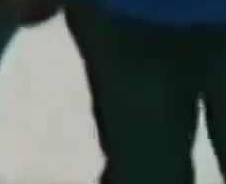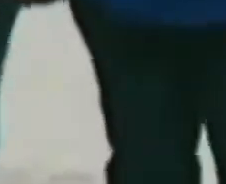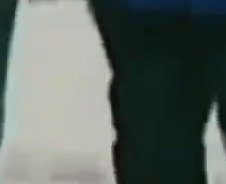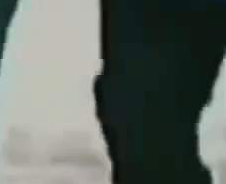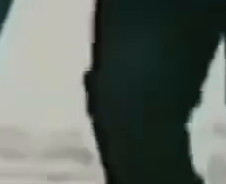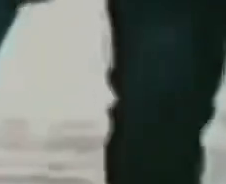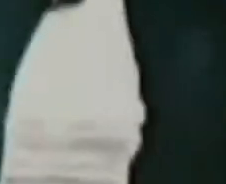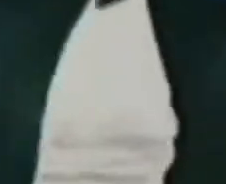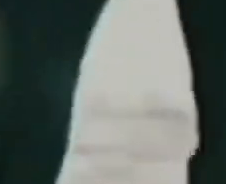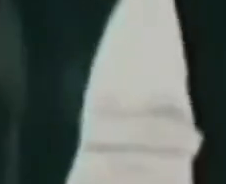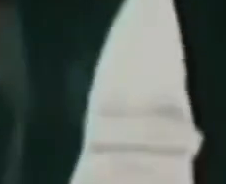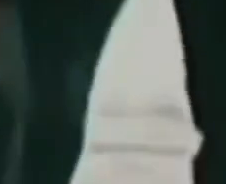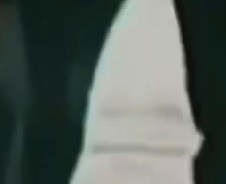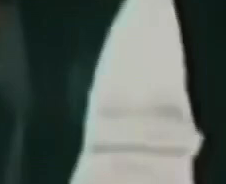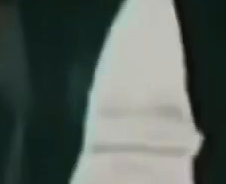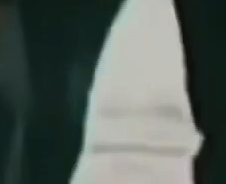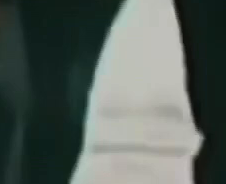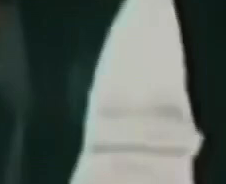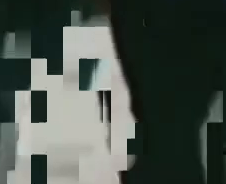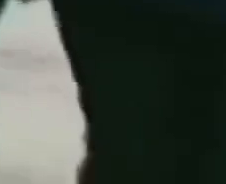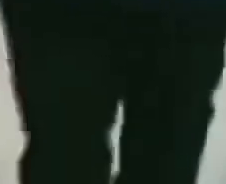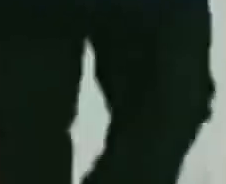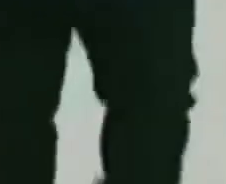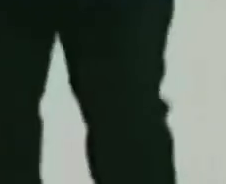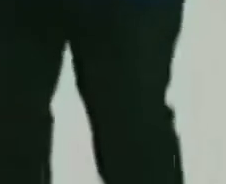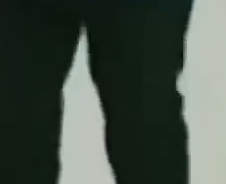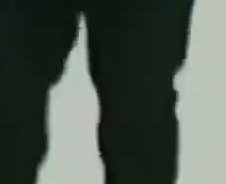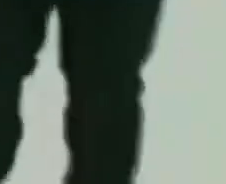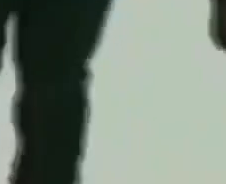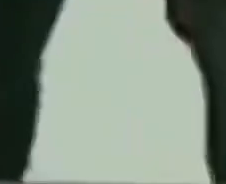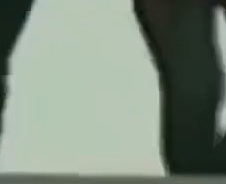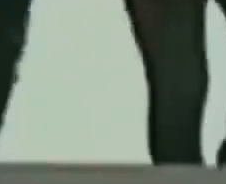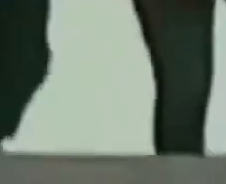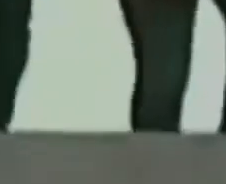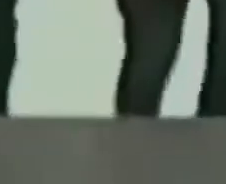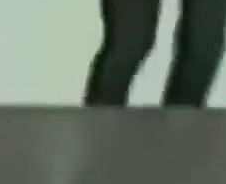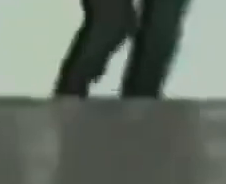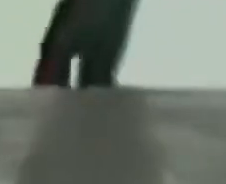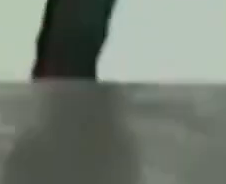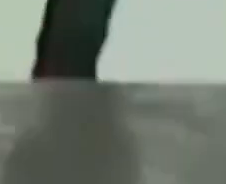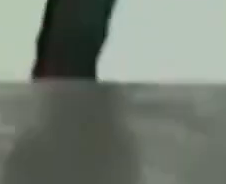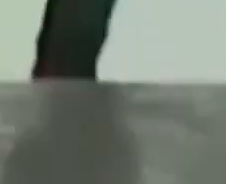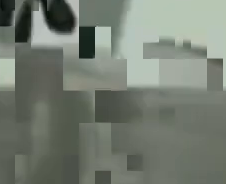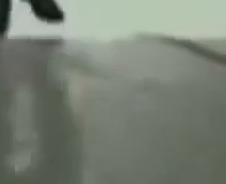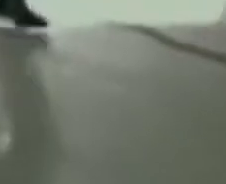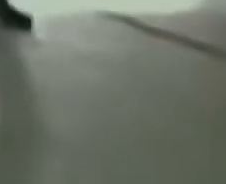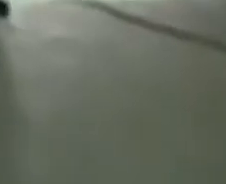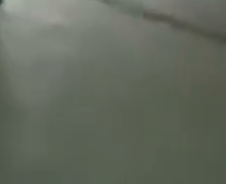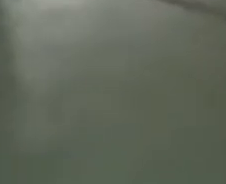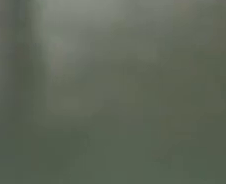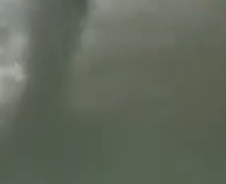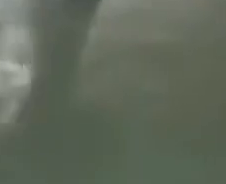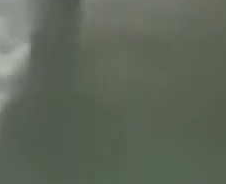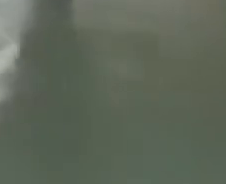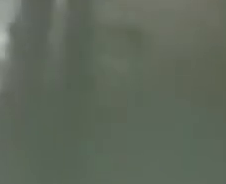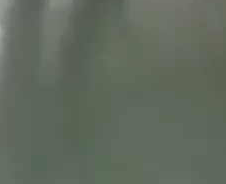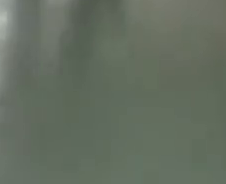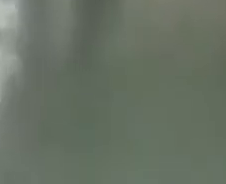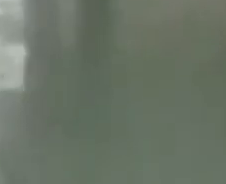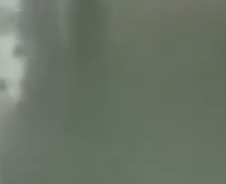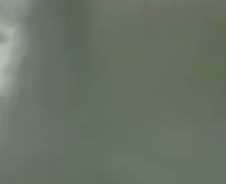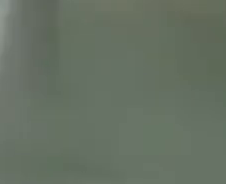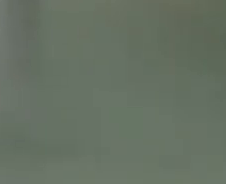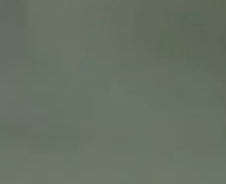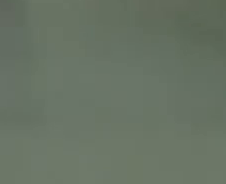Valle, Caracas, capital of Venezuela. He was making reference to the 51 years of the coup d'etat